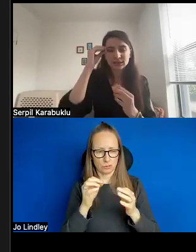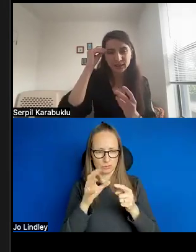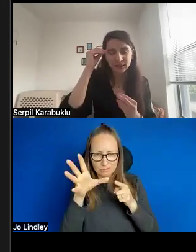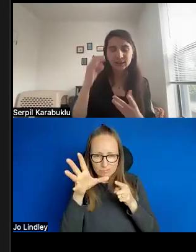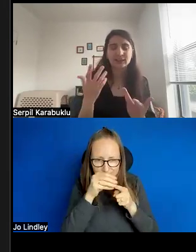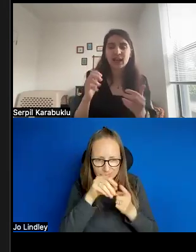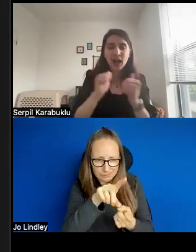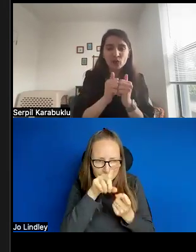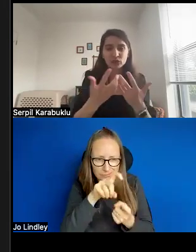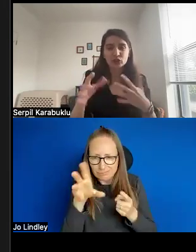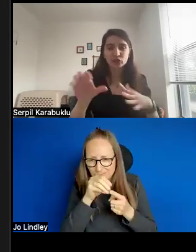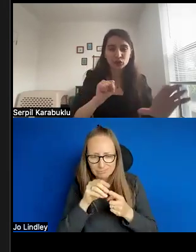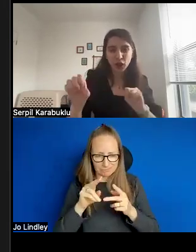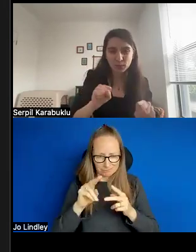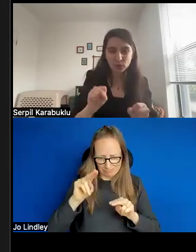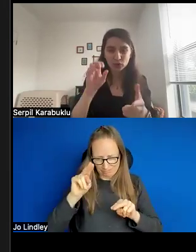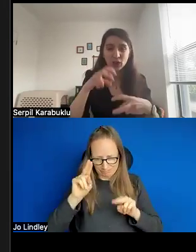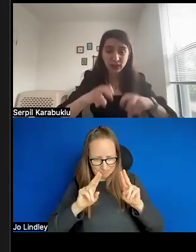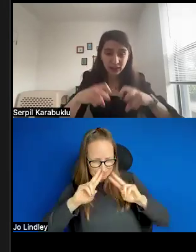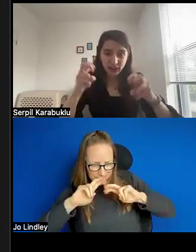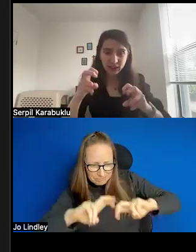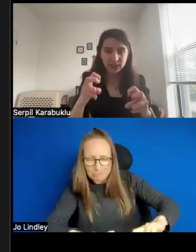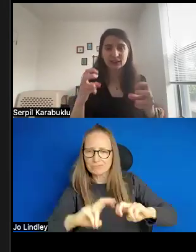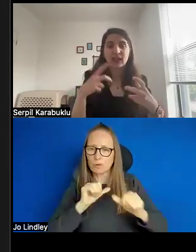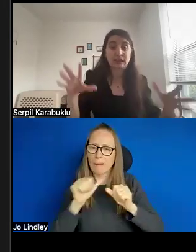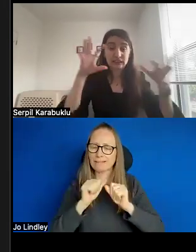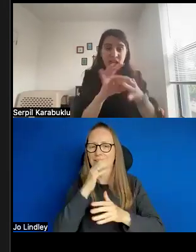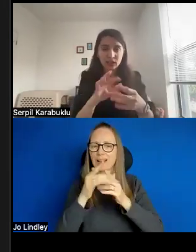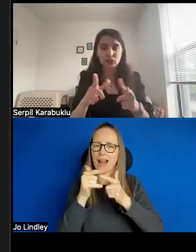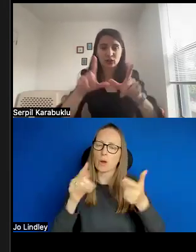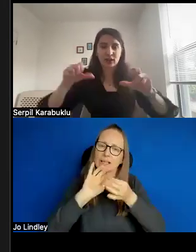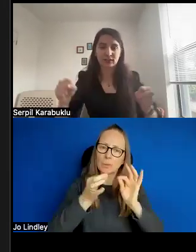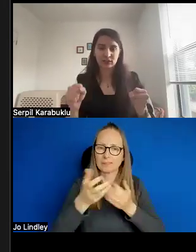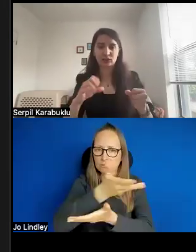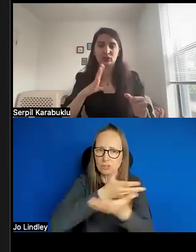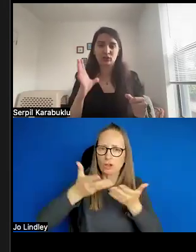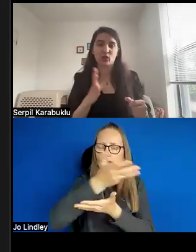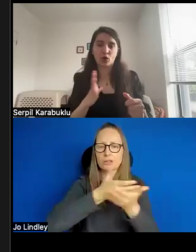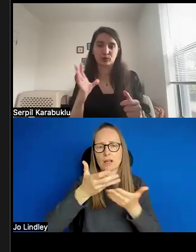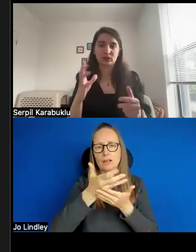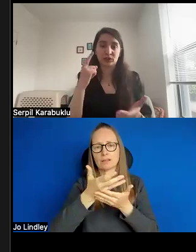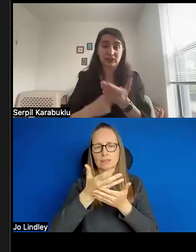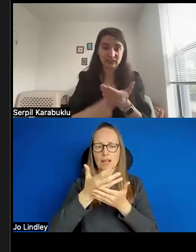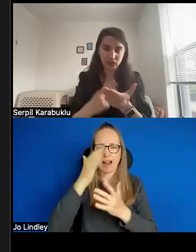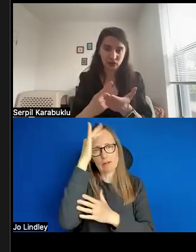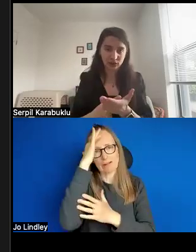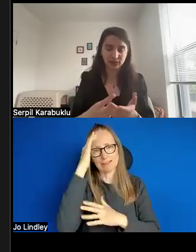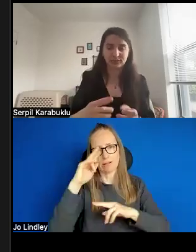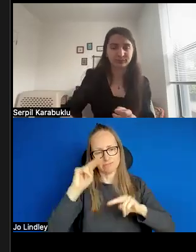analyze them to have better sign language linguistics discussions and like theoretical